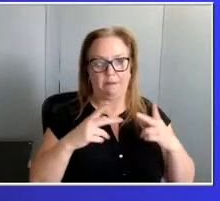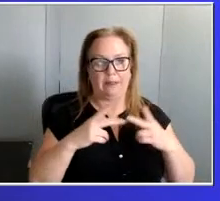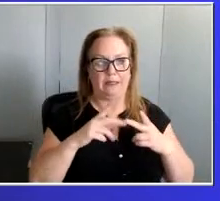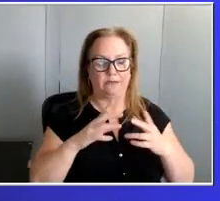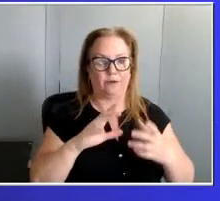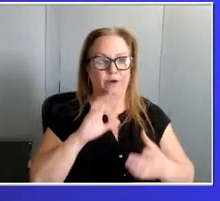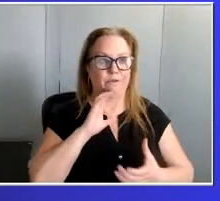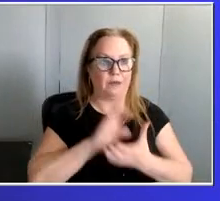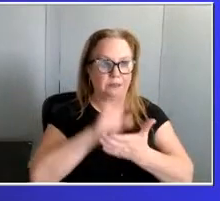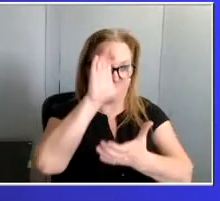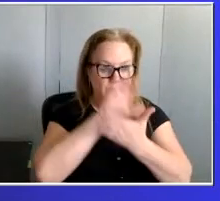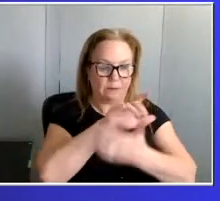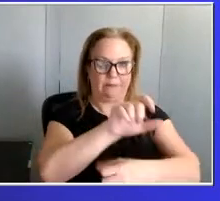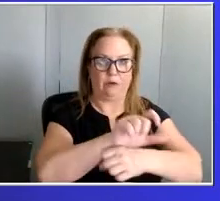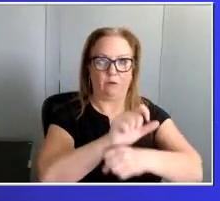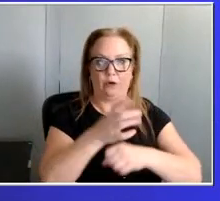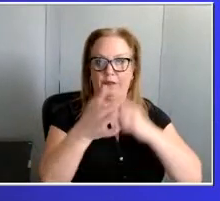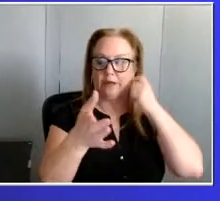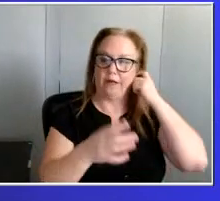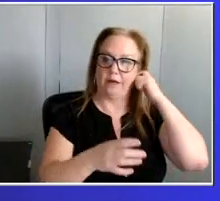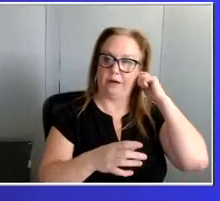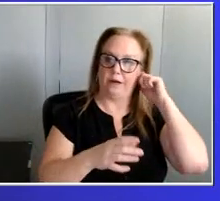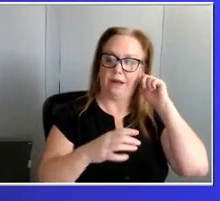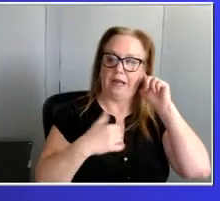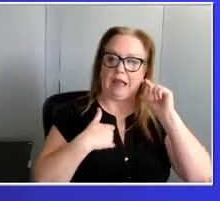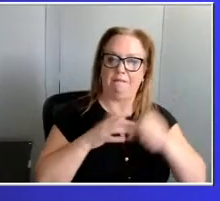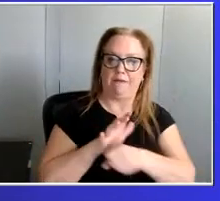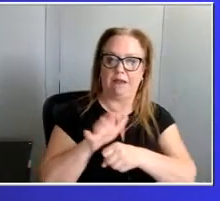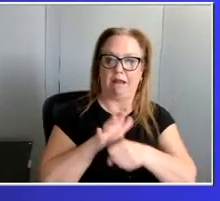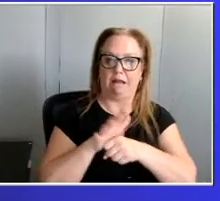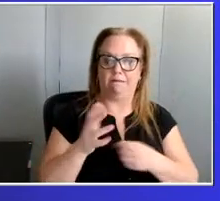to have adequate